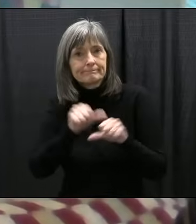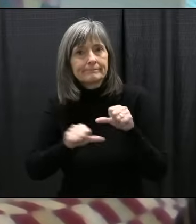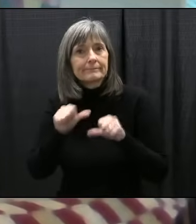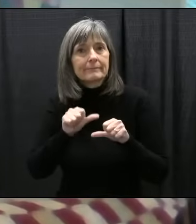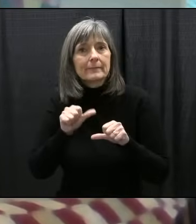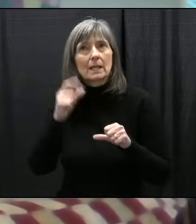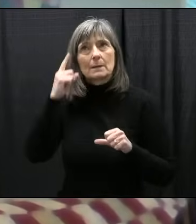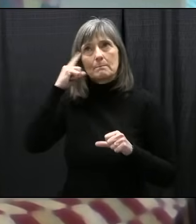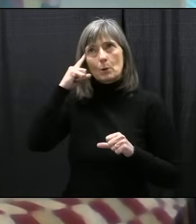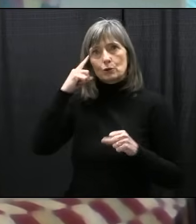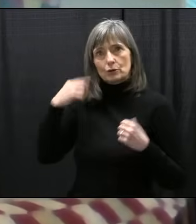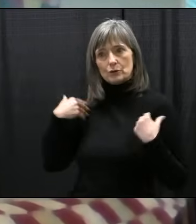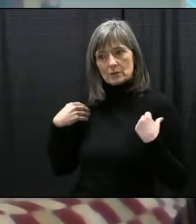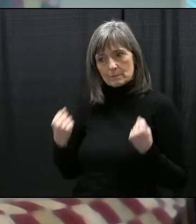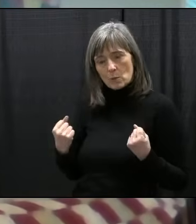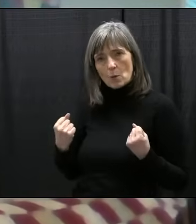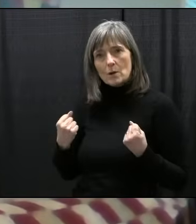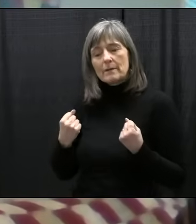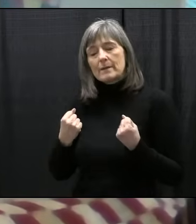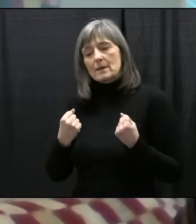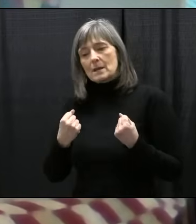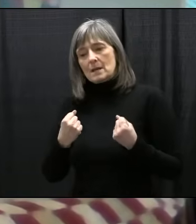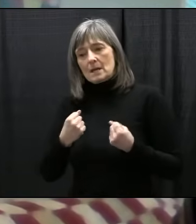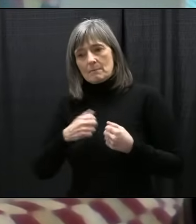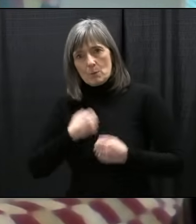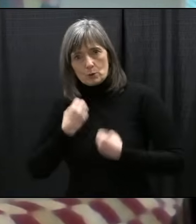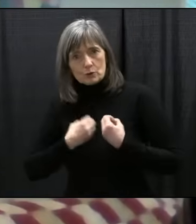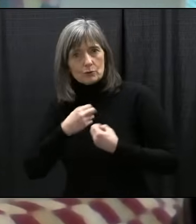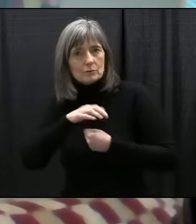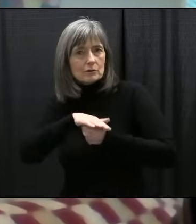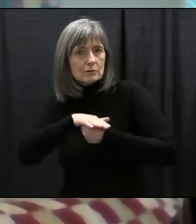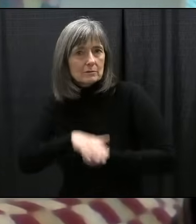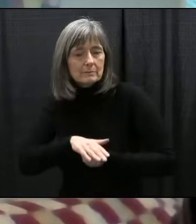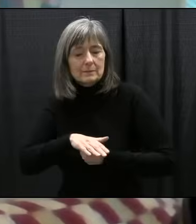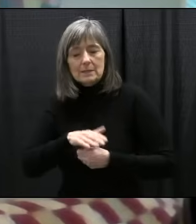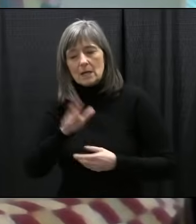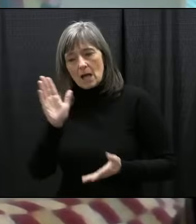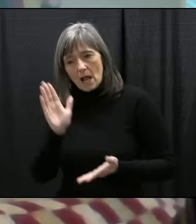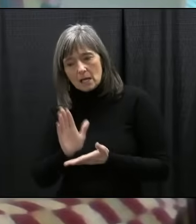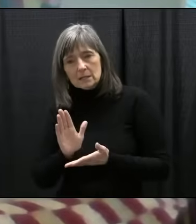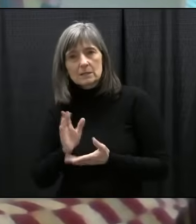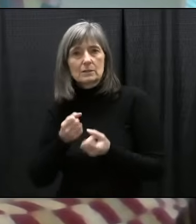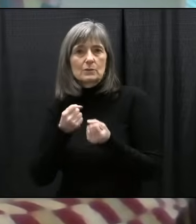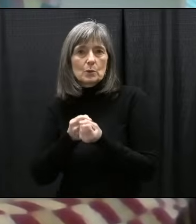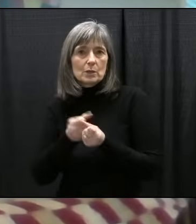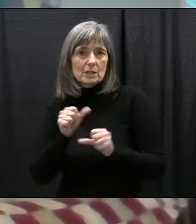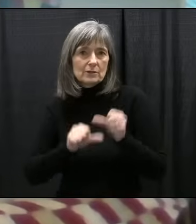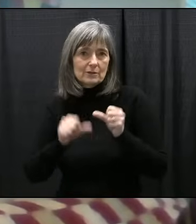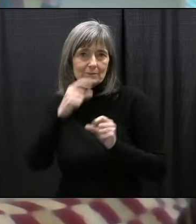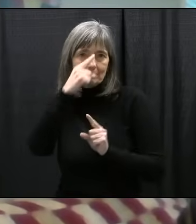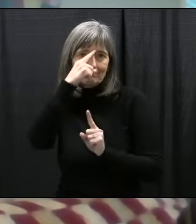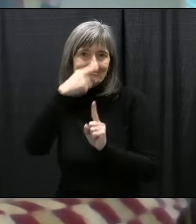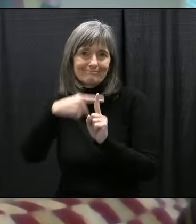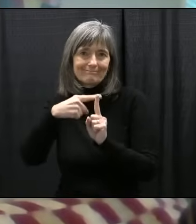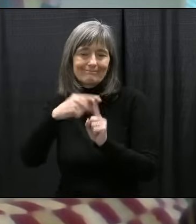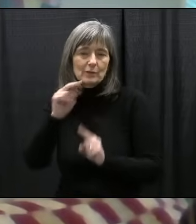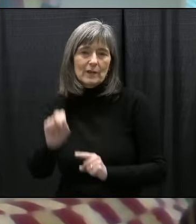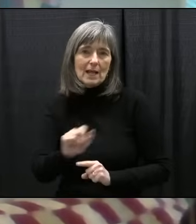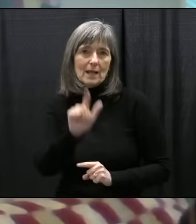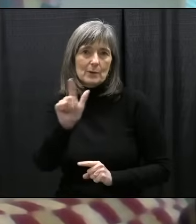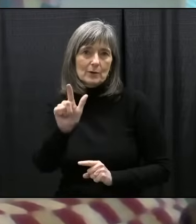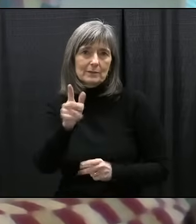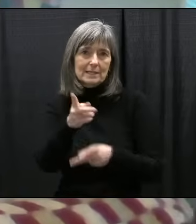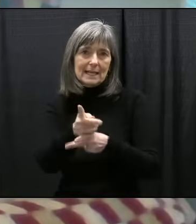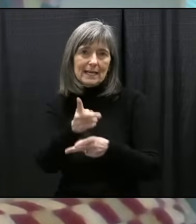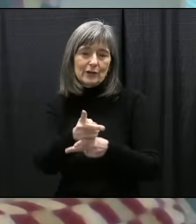find the mental and emotional strength to get through this and to stay safe. whole staff of Newfoundland and Labrador. Please